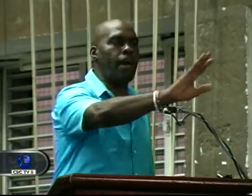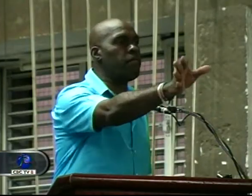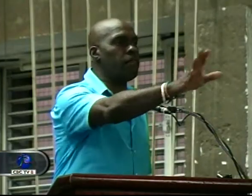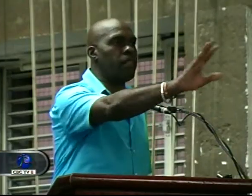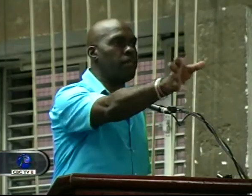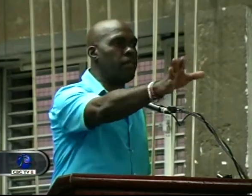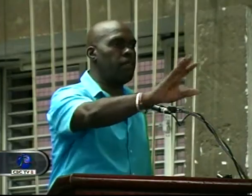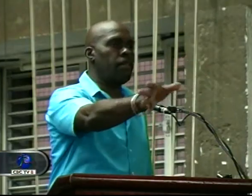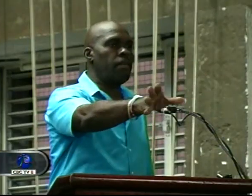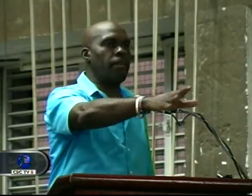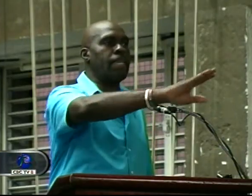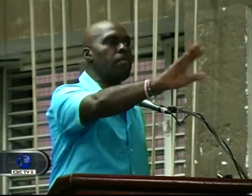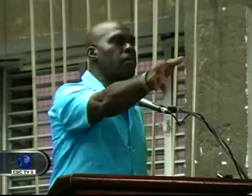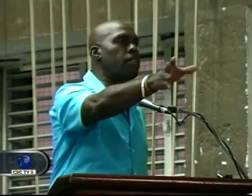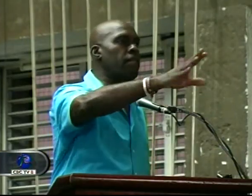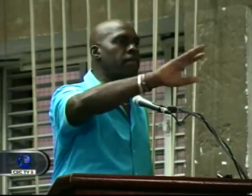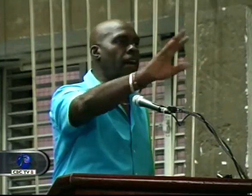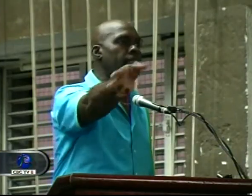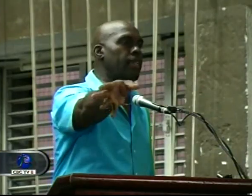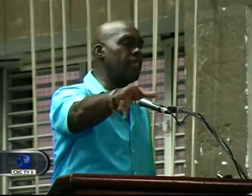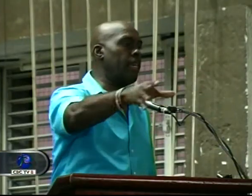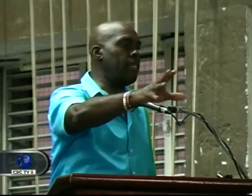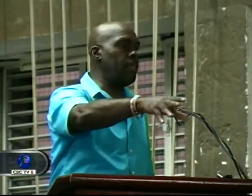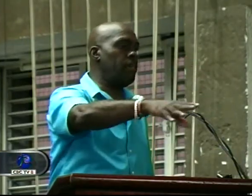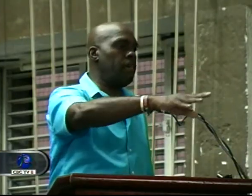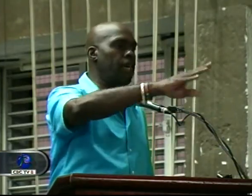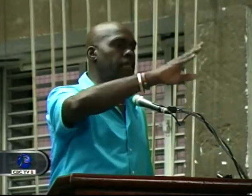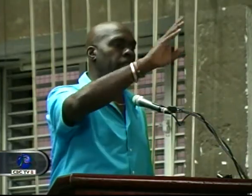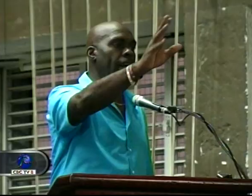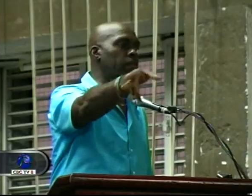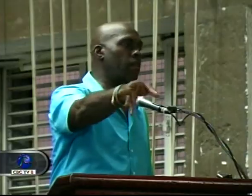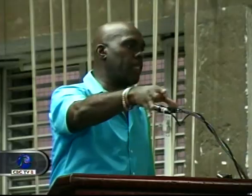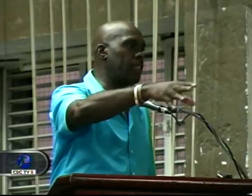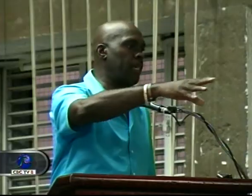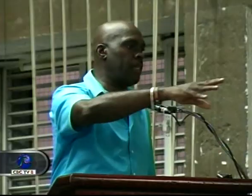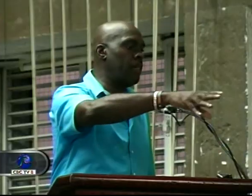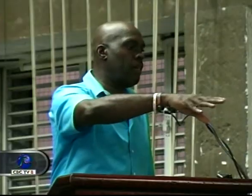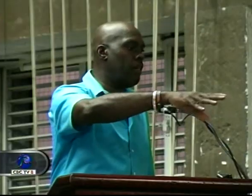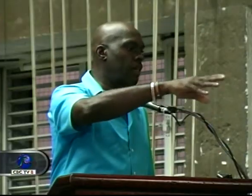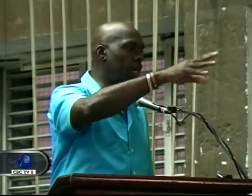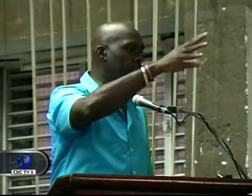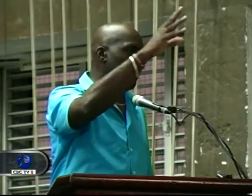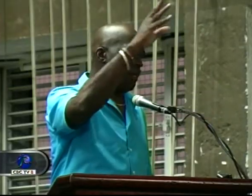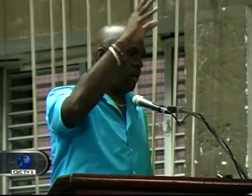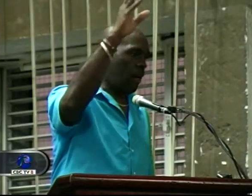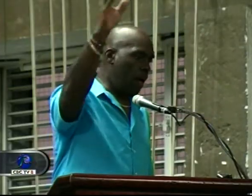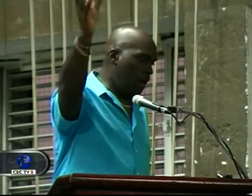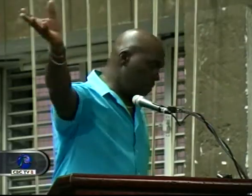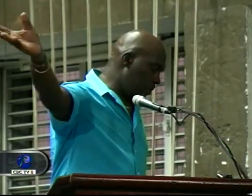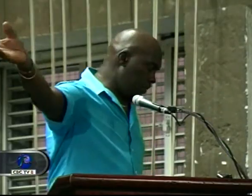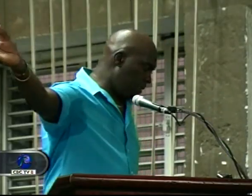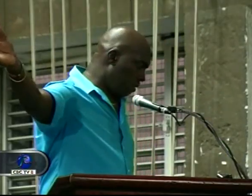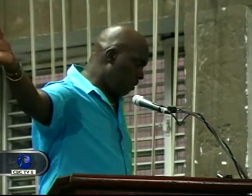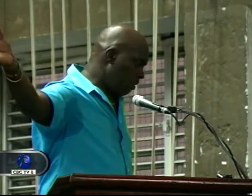about that river terminal from time it was very advanced since 1985 or since in the